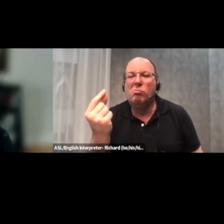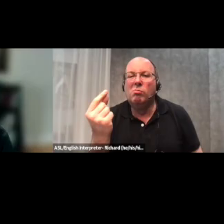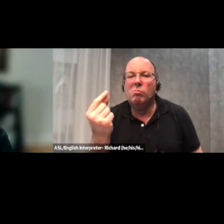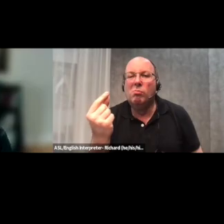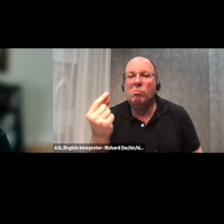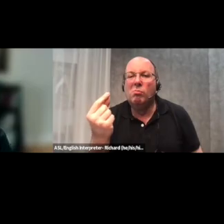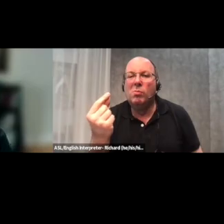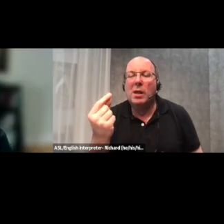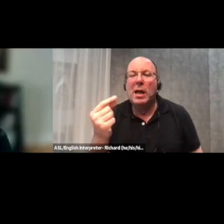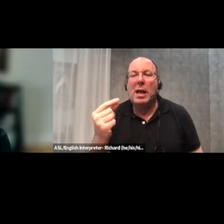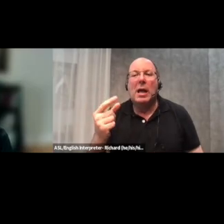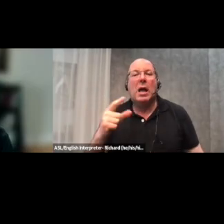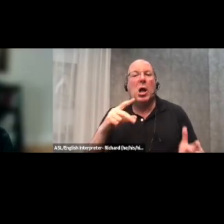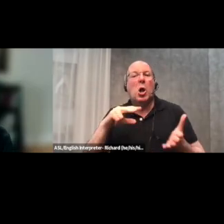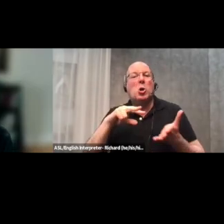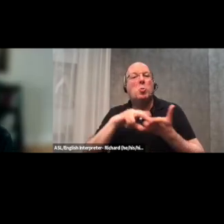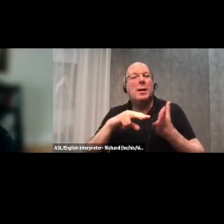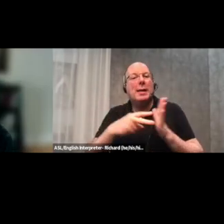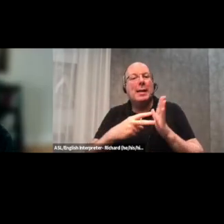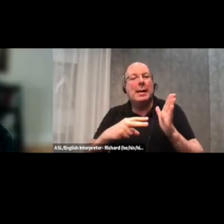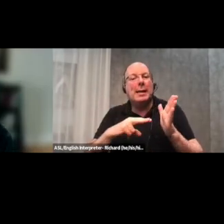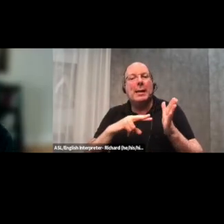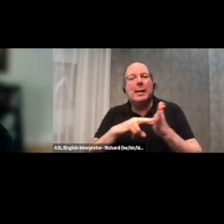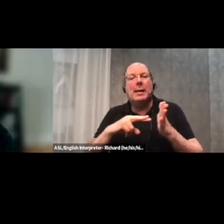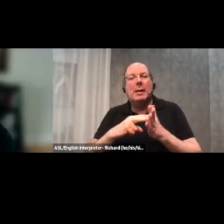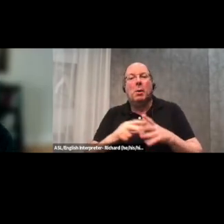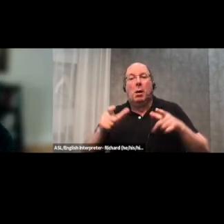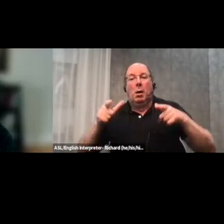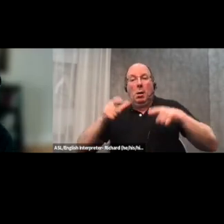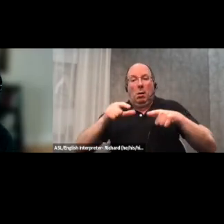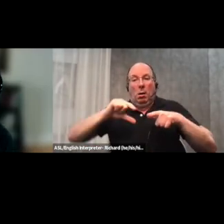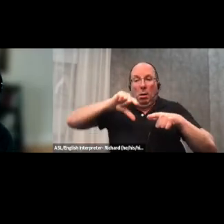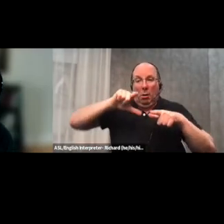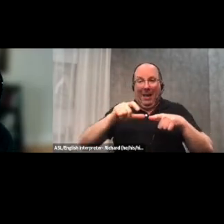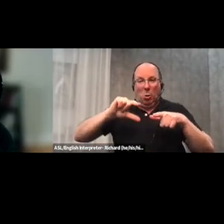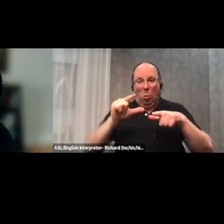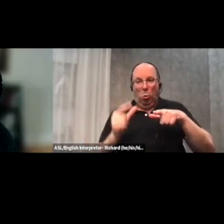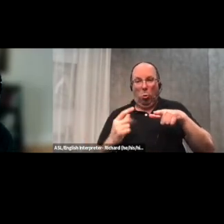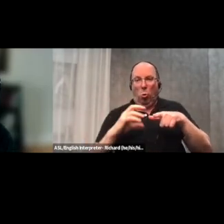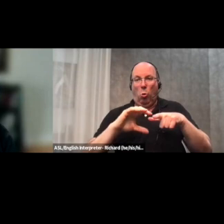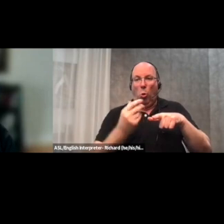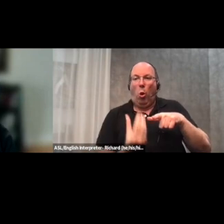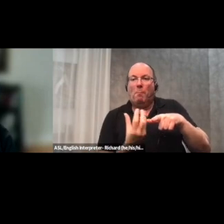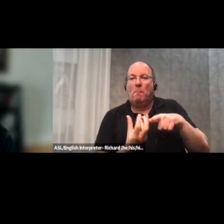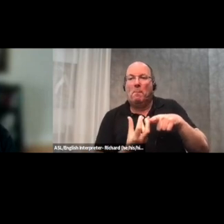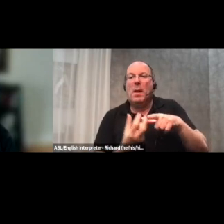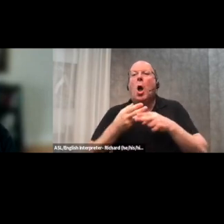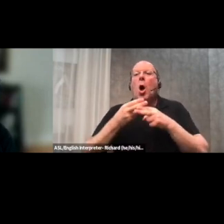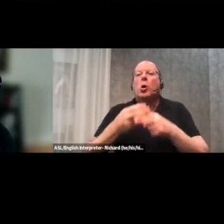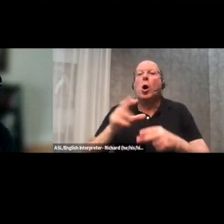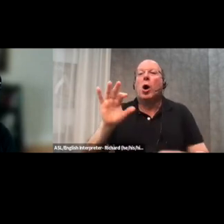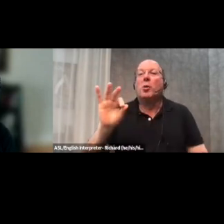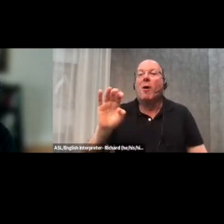I'm not mistaken, that's usually the condom that goes inside of the vaginal canal. Yes, exactly. The brand is called